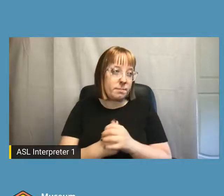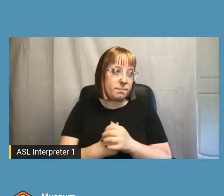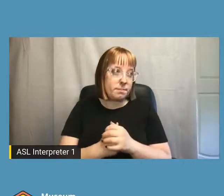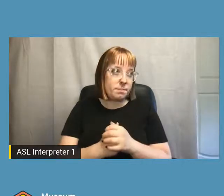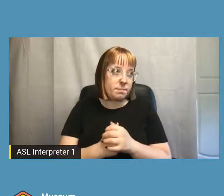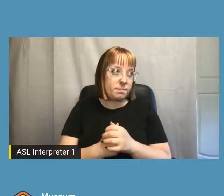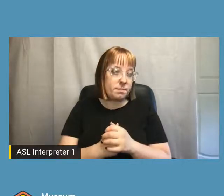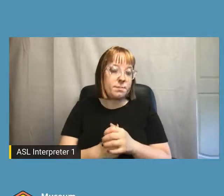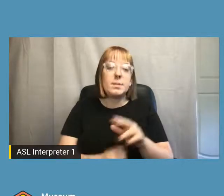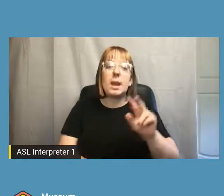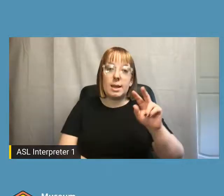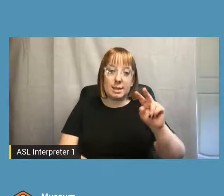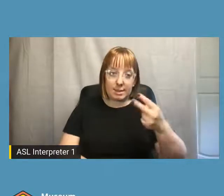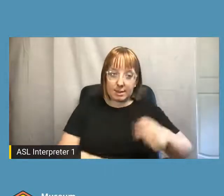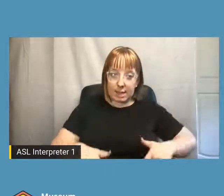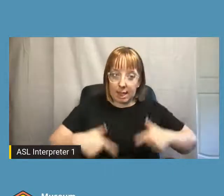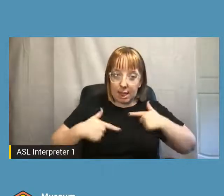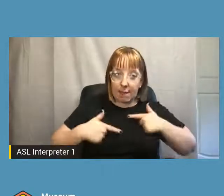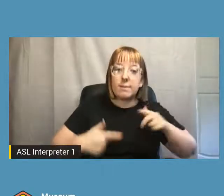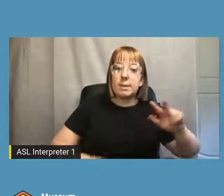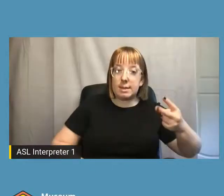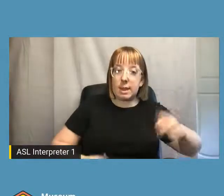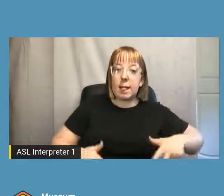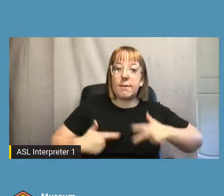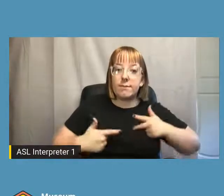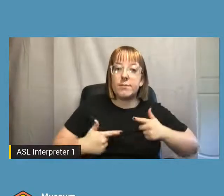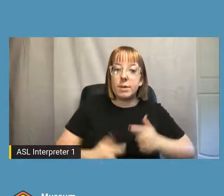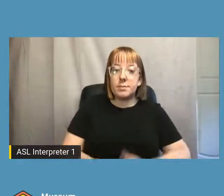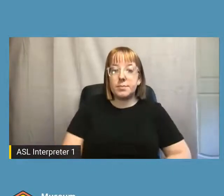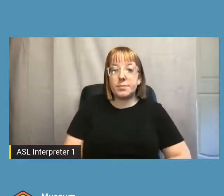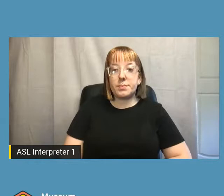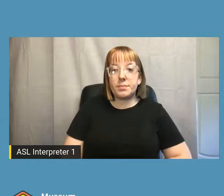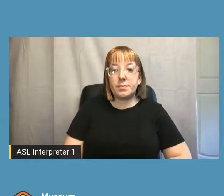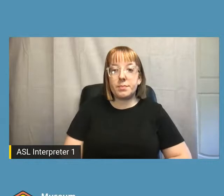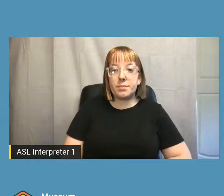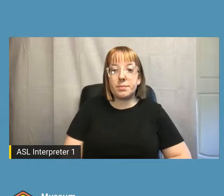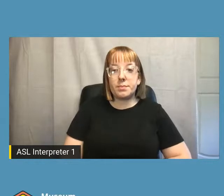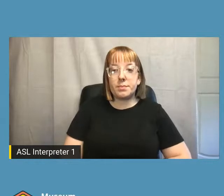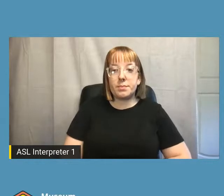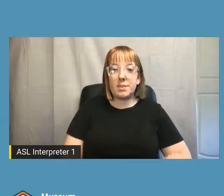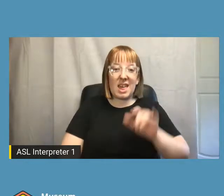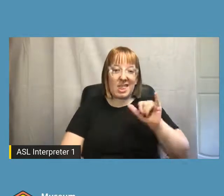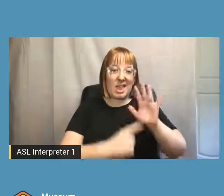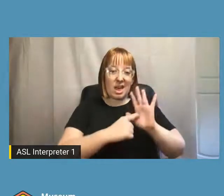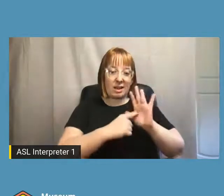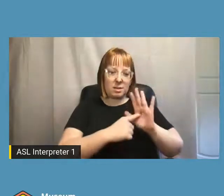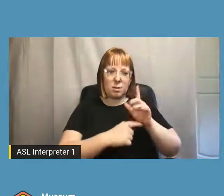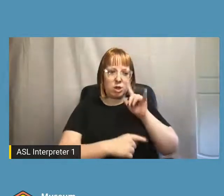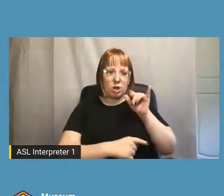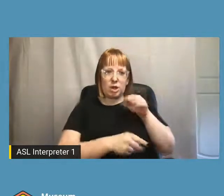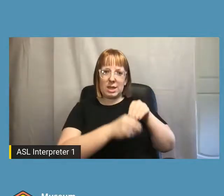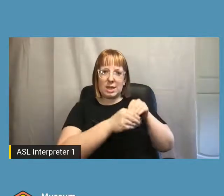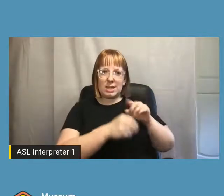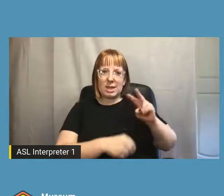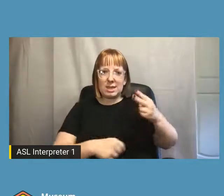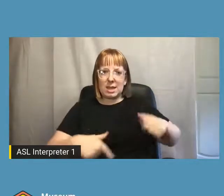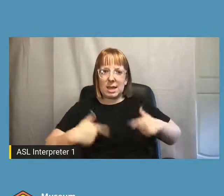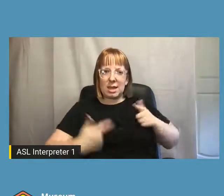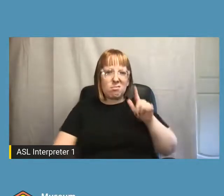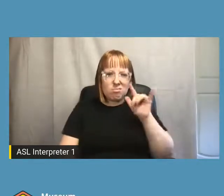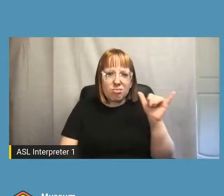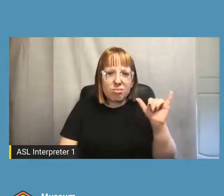a Second Life version of an exhibition. And so I'm gonna share my screen